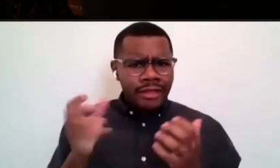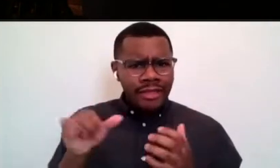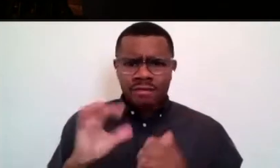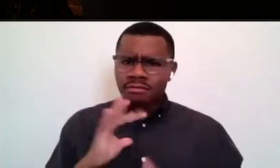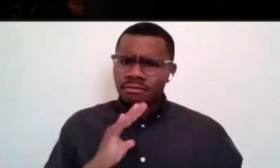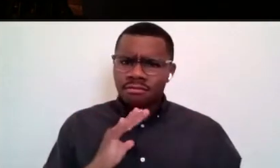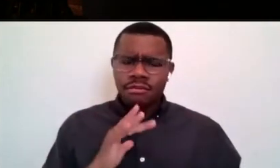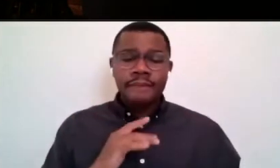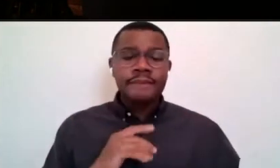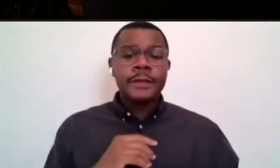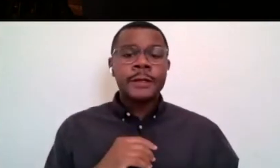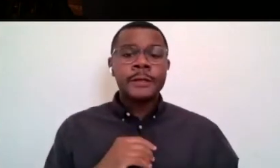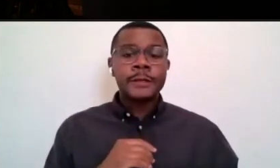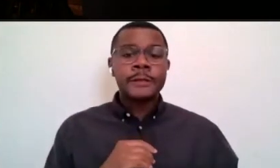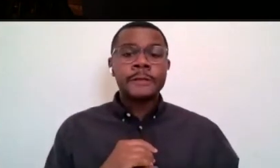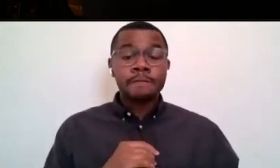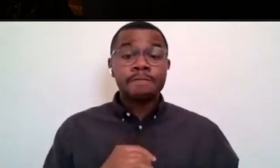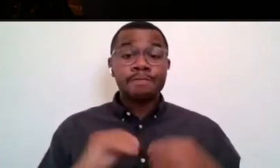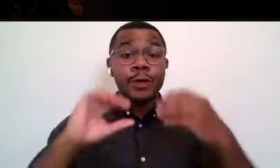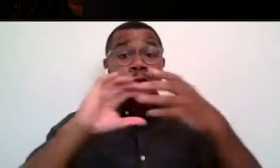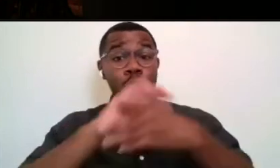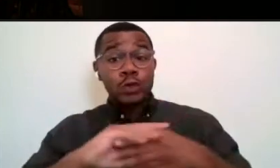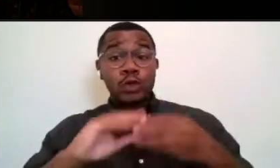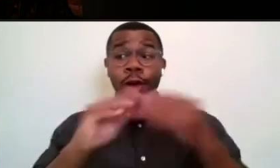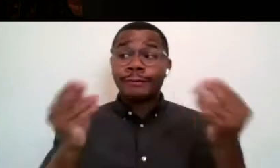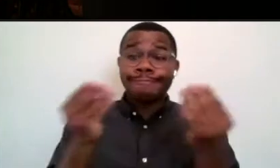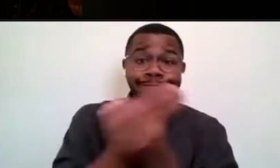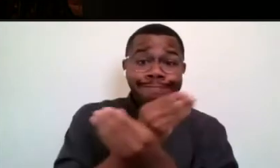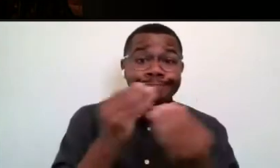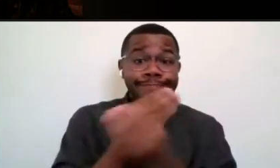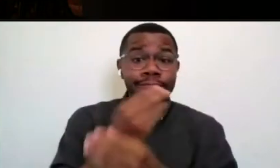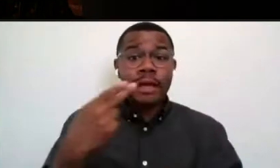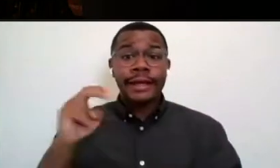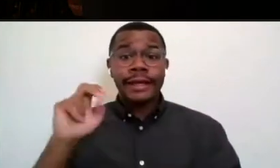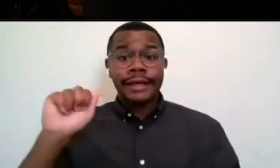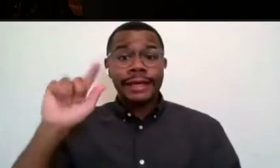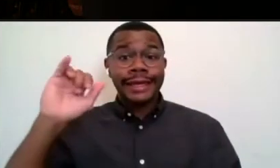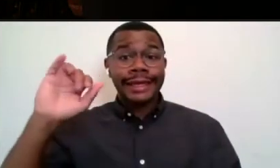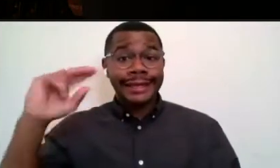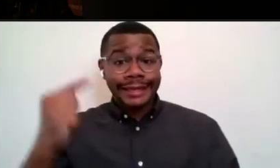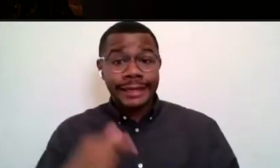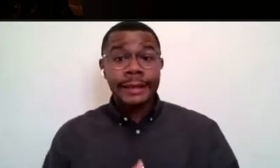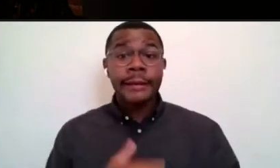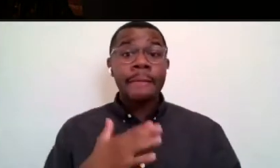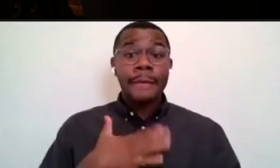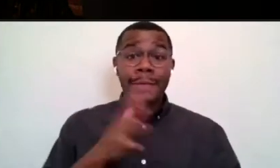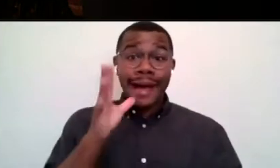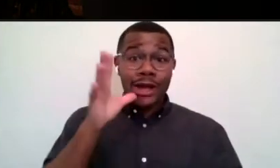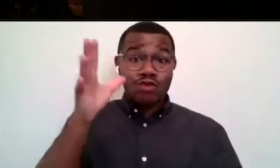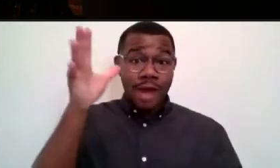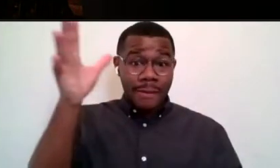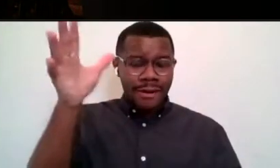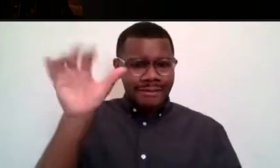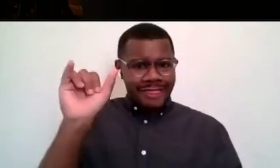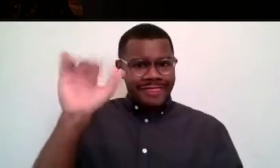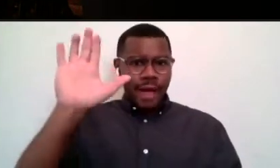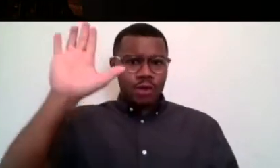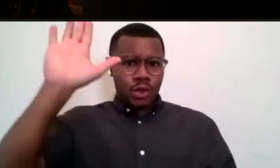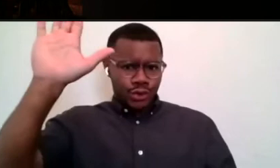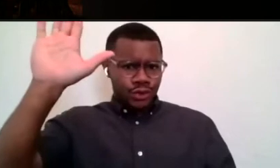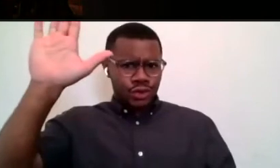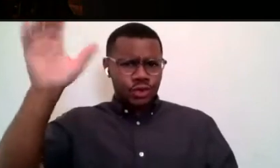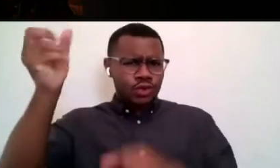My grandmother, my big mama, was my mother's mother. That's how she raised us. That was 12 of